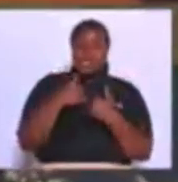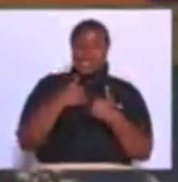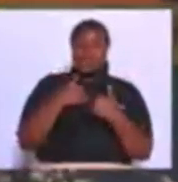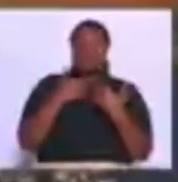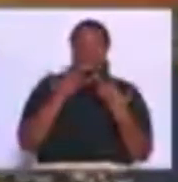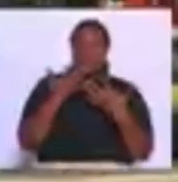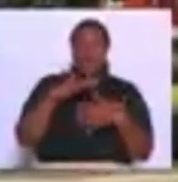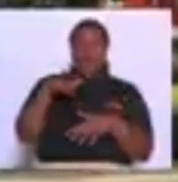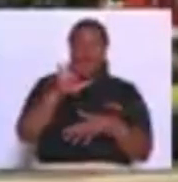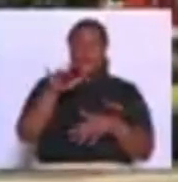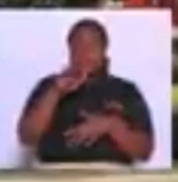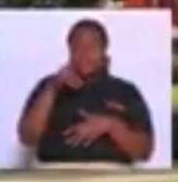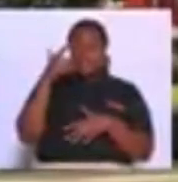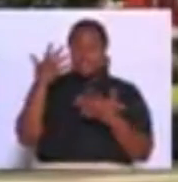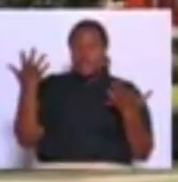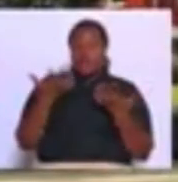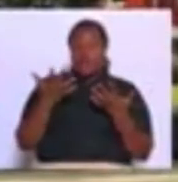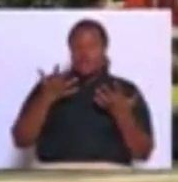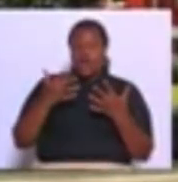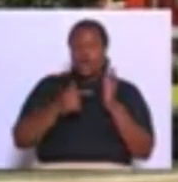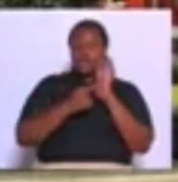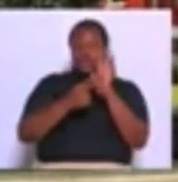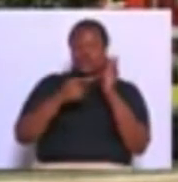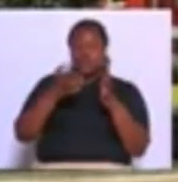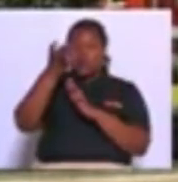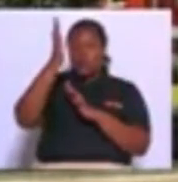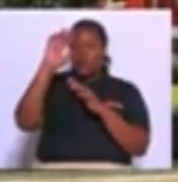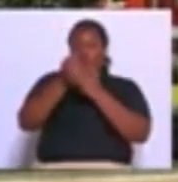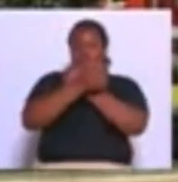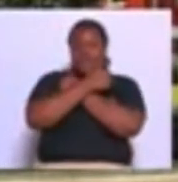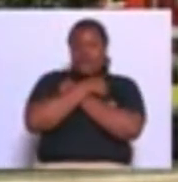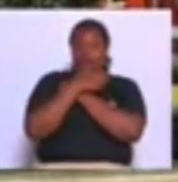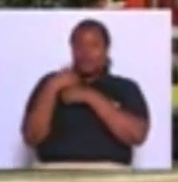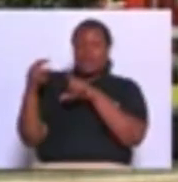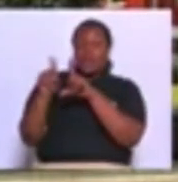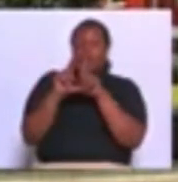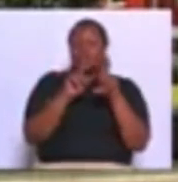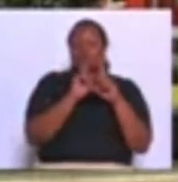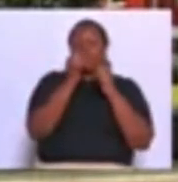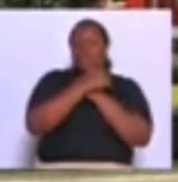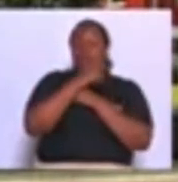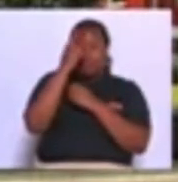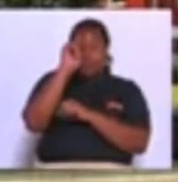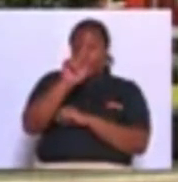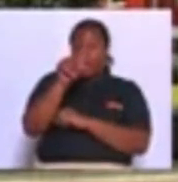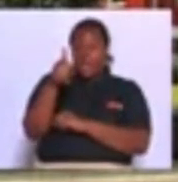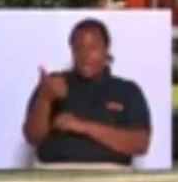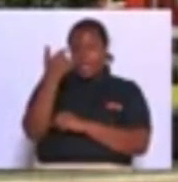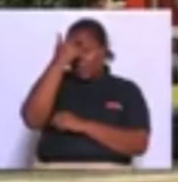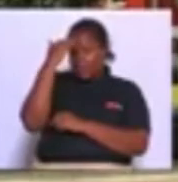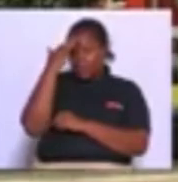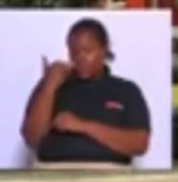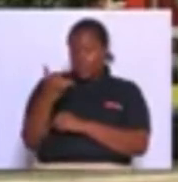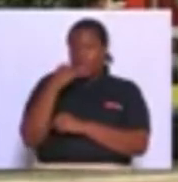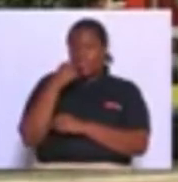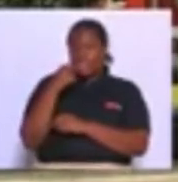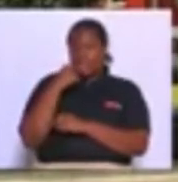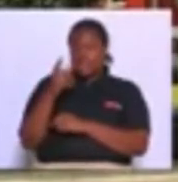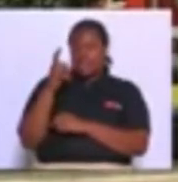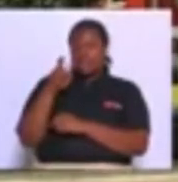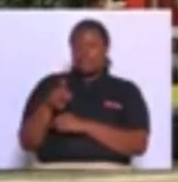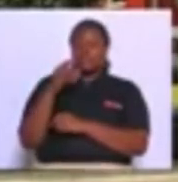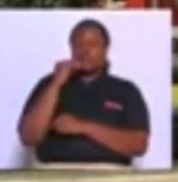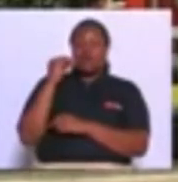refuge, revealing God's love and also the love for one another. Because they said, at this